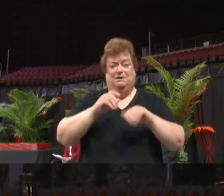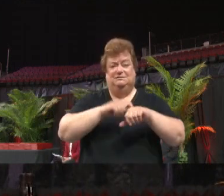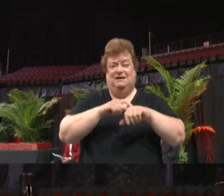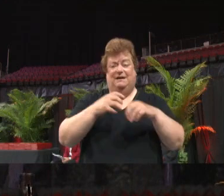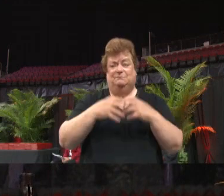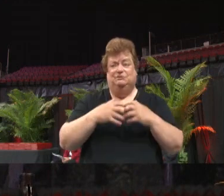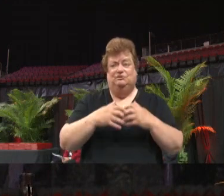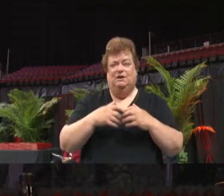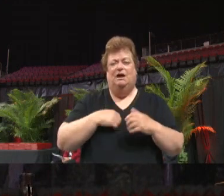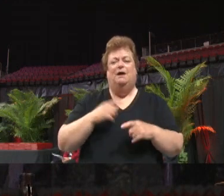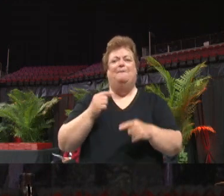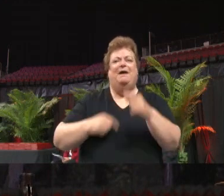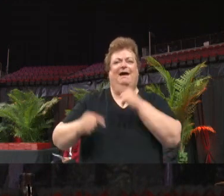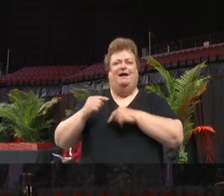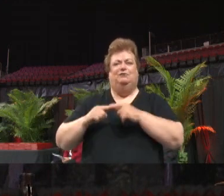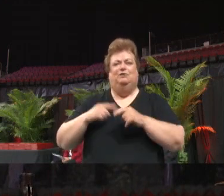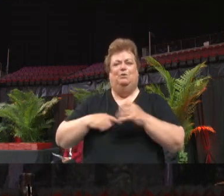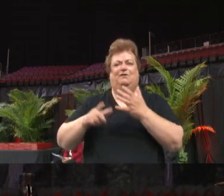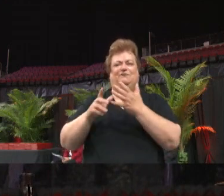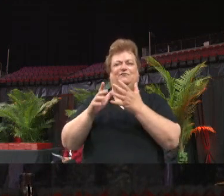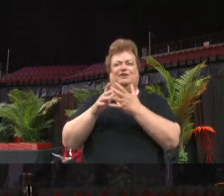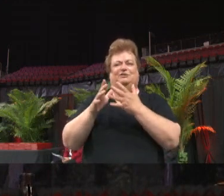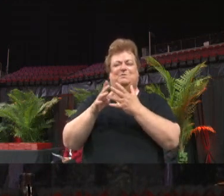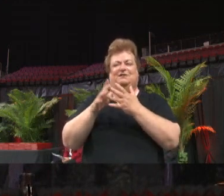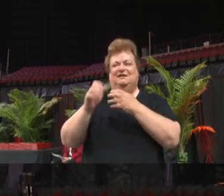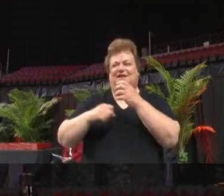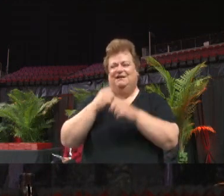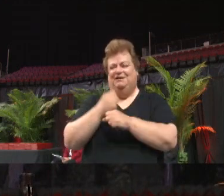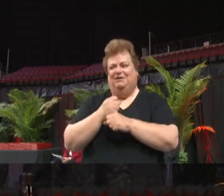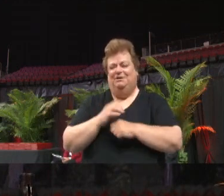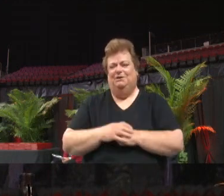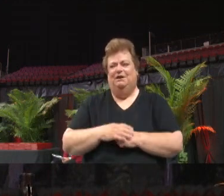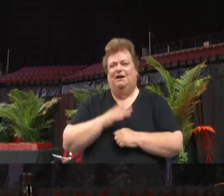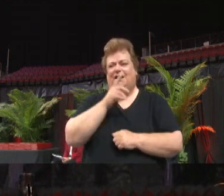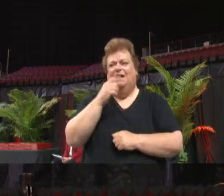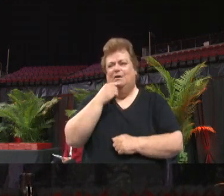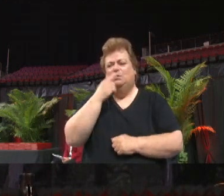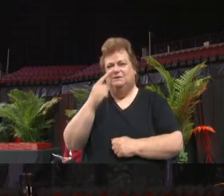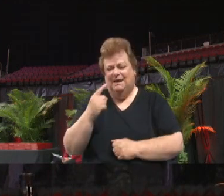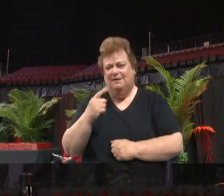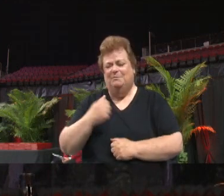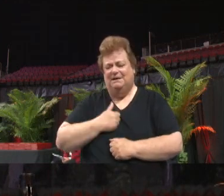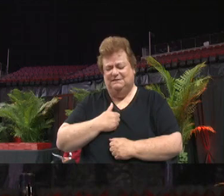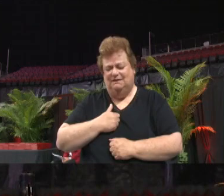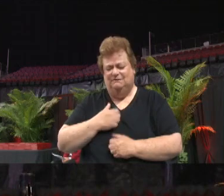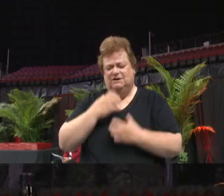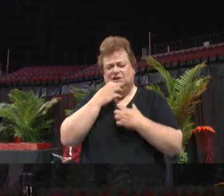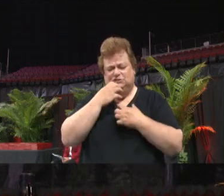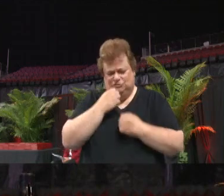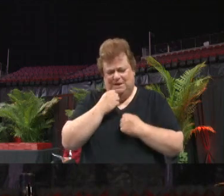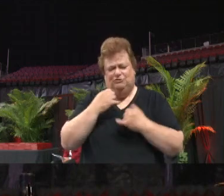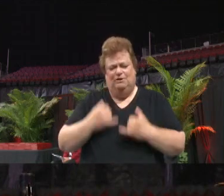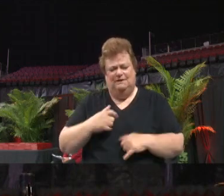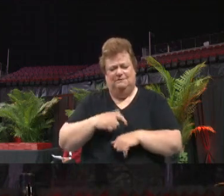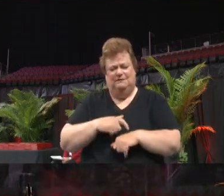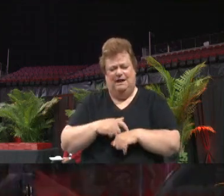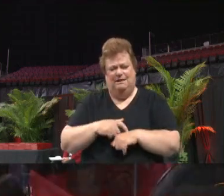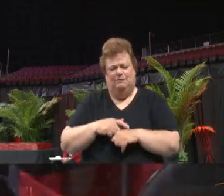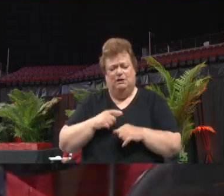I'd go back to freshman year. I would tell myself to treasure this time. Over these next 4 years, you're